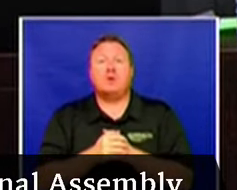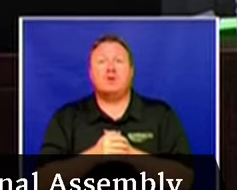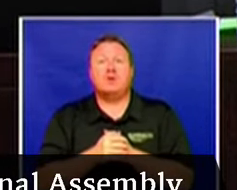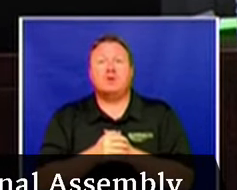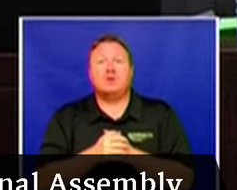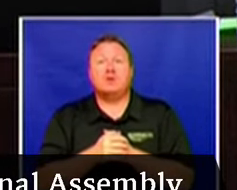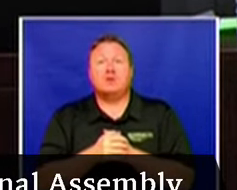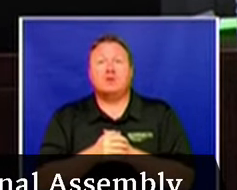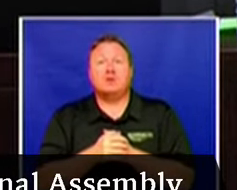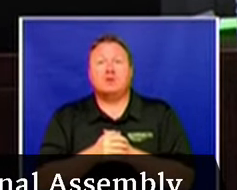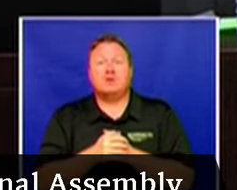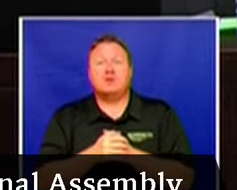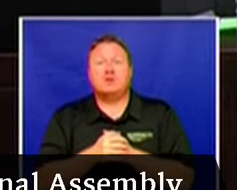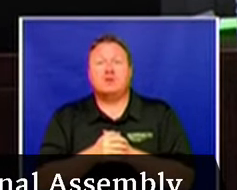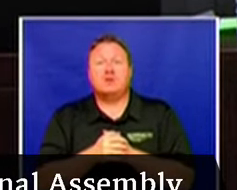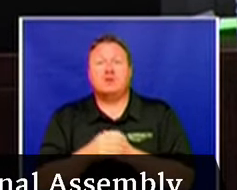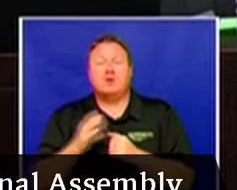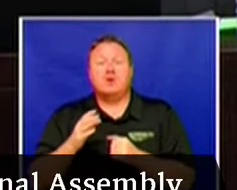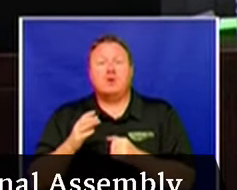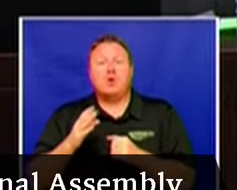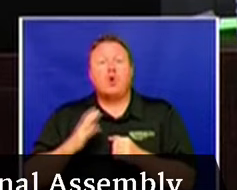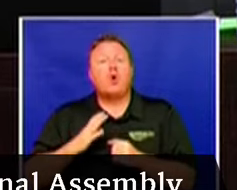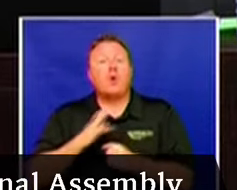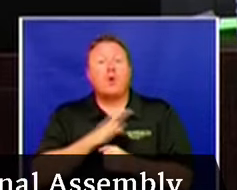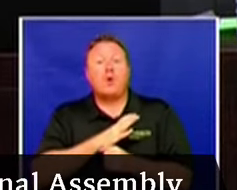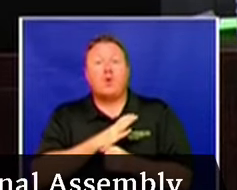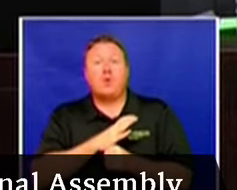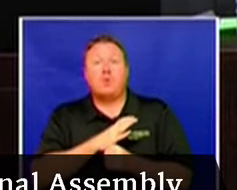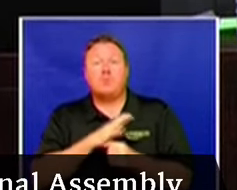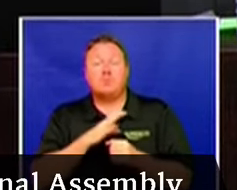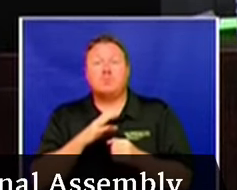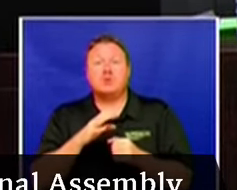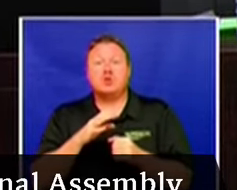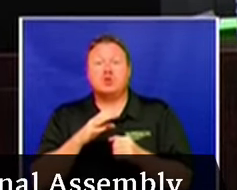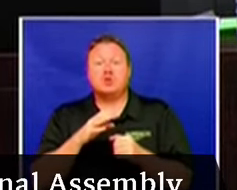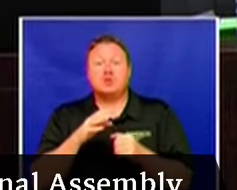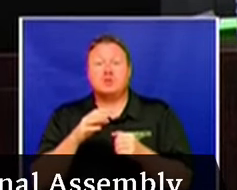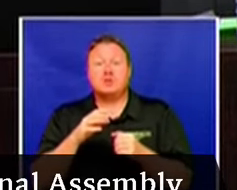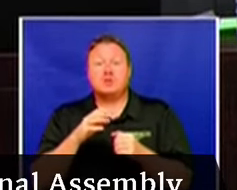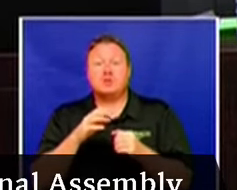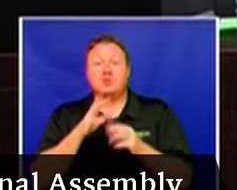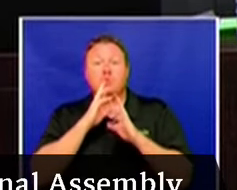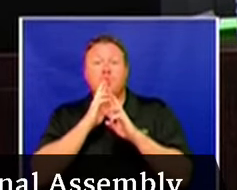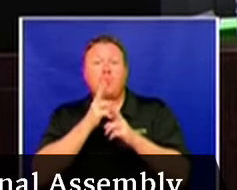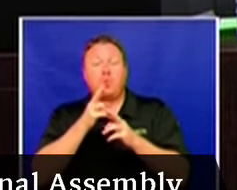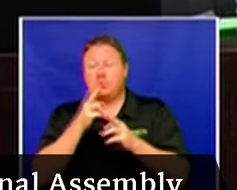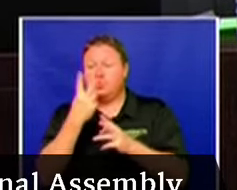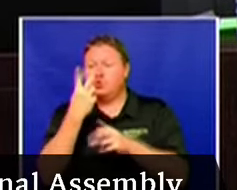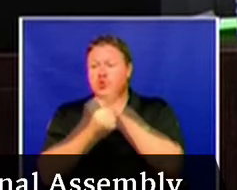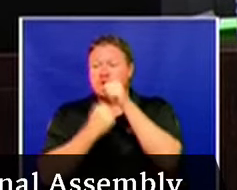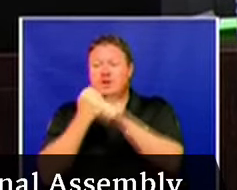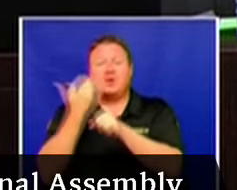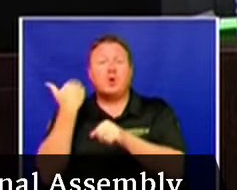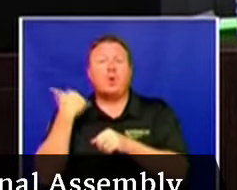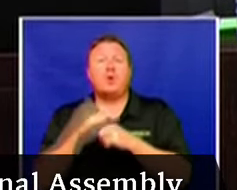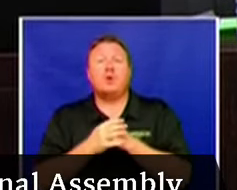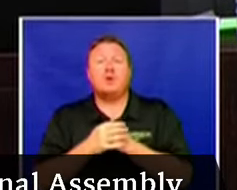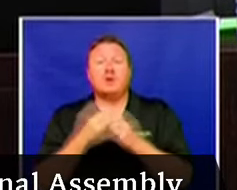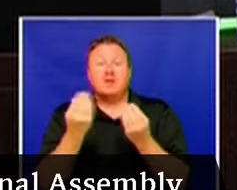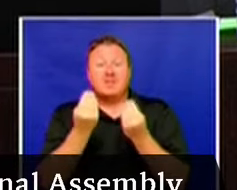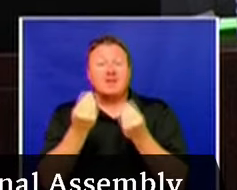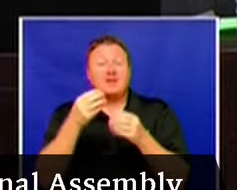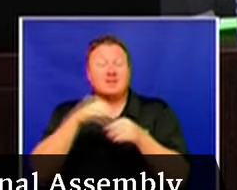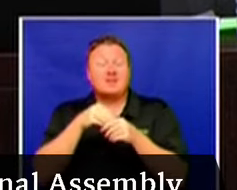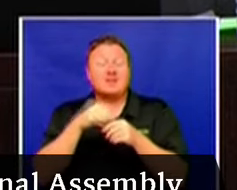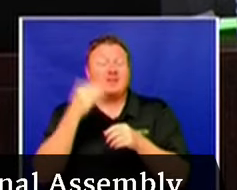the findings of the commission were just 2 years ago. And these things in the government system do